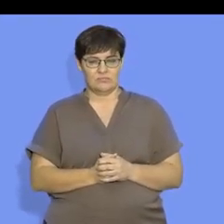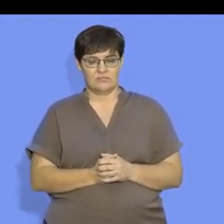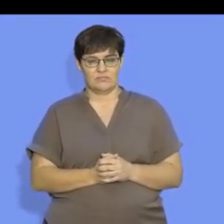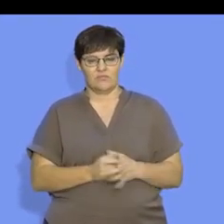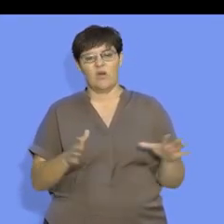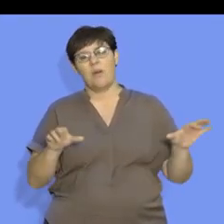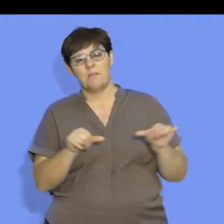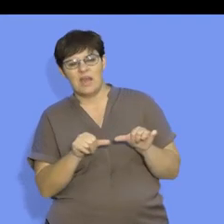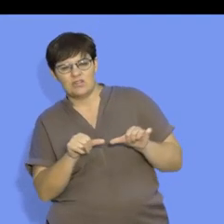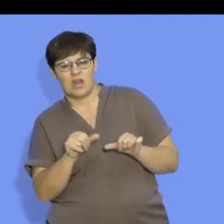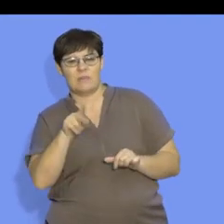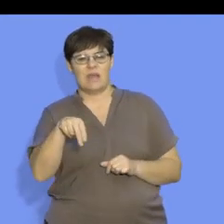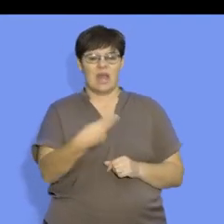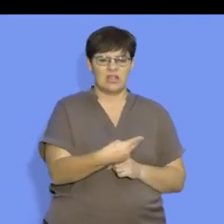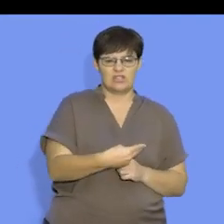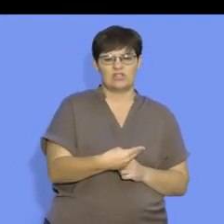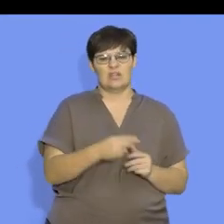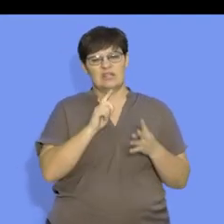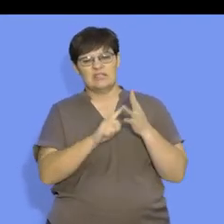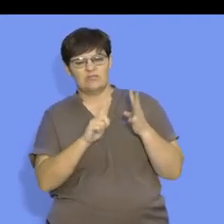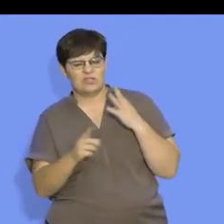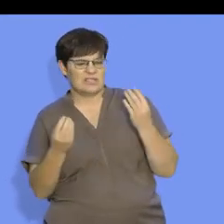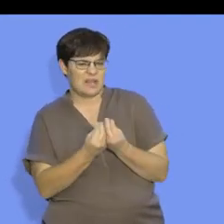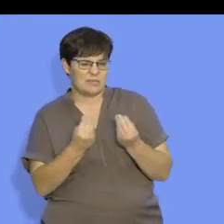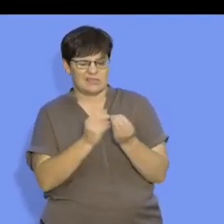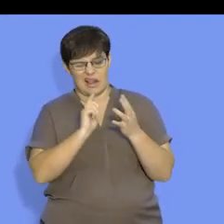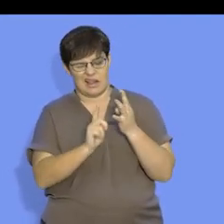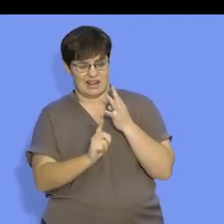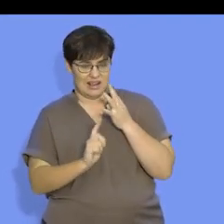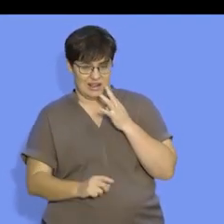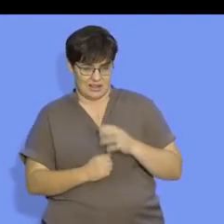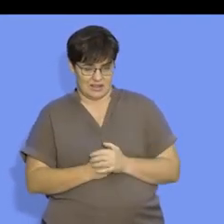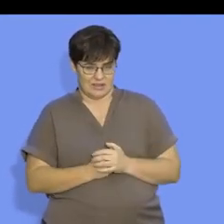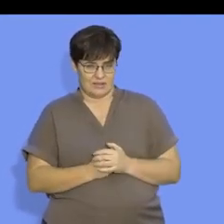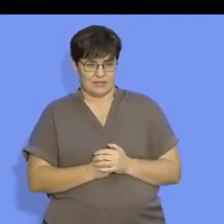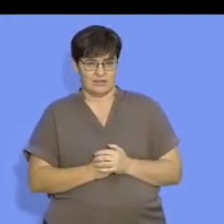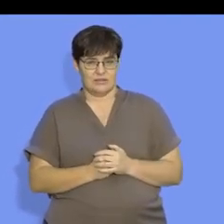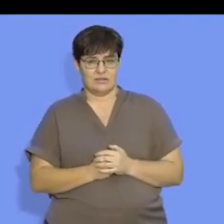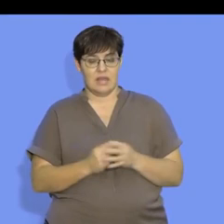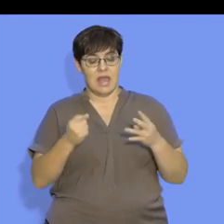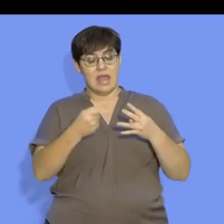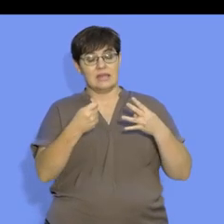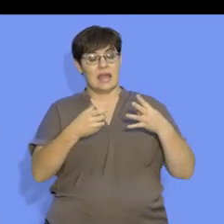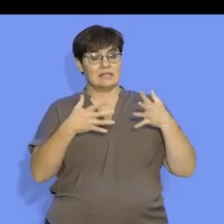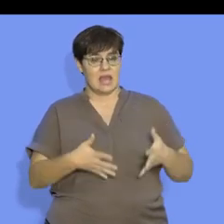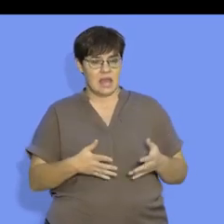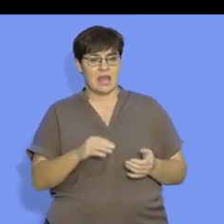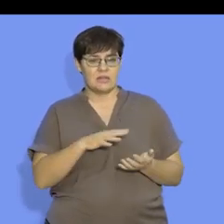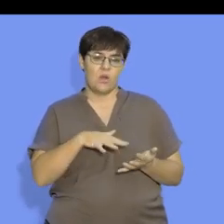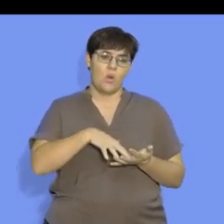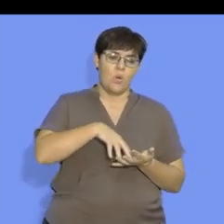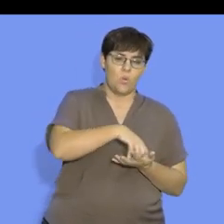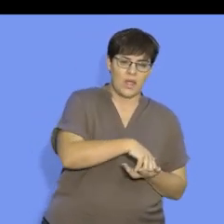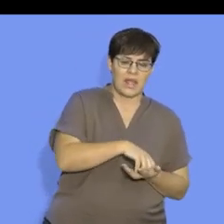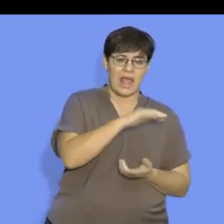of the measuring pH of different samples of substances, okay? So indicators are, in their nature,